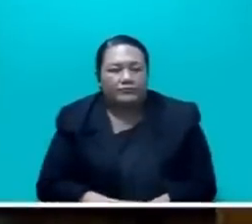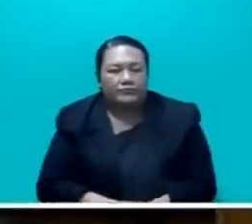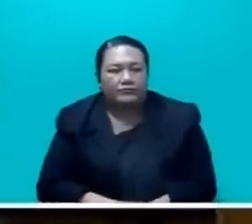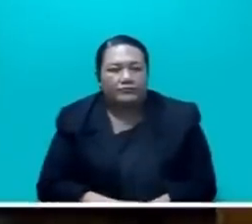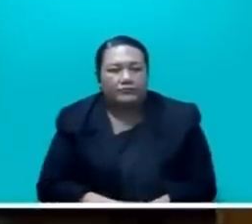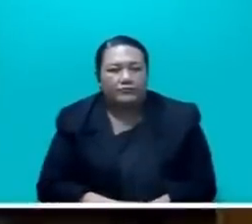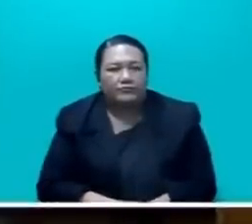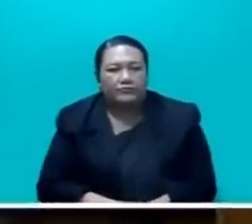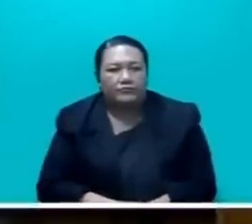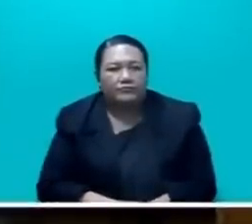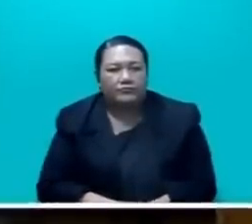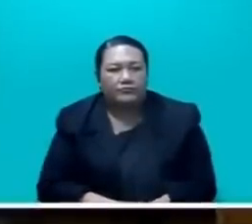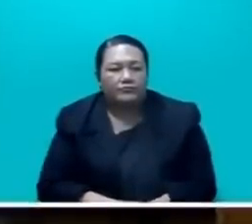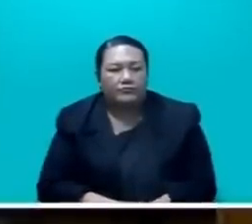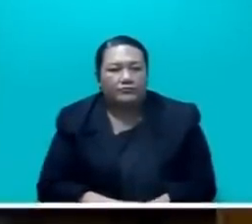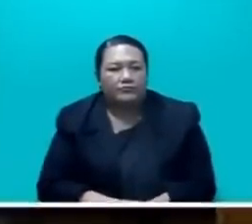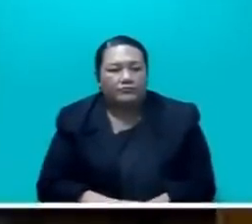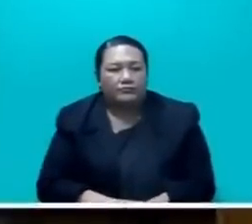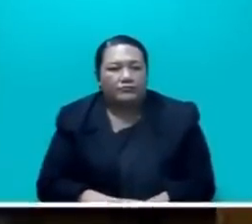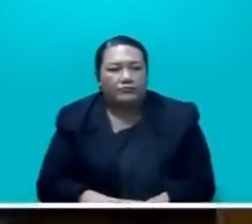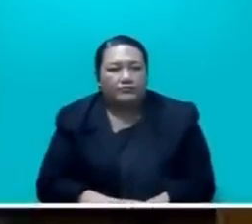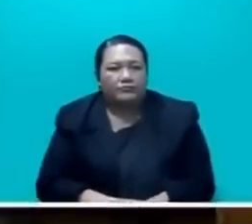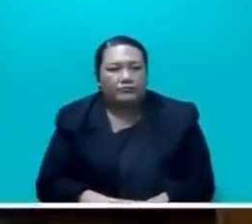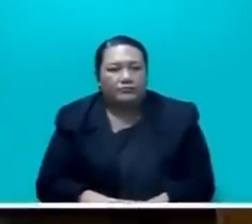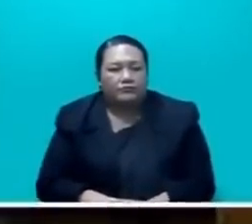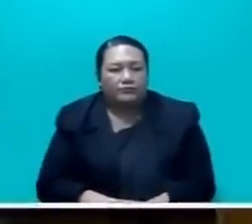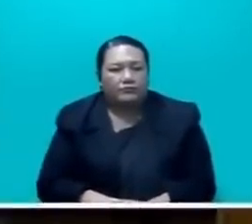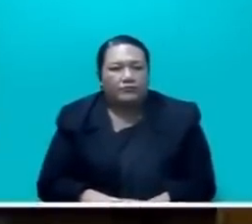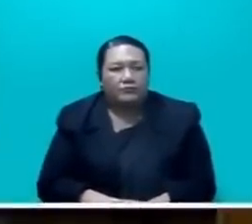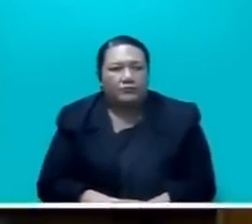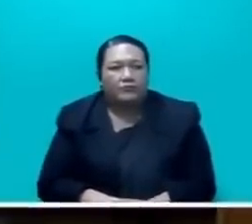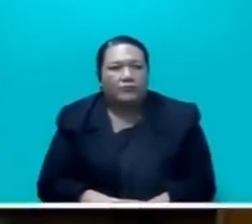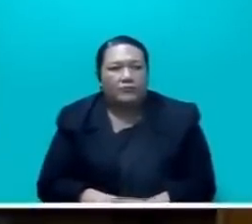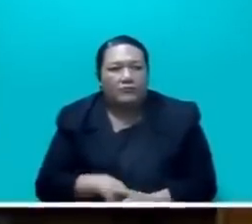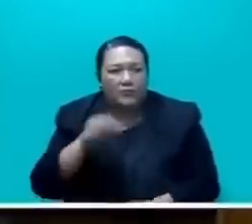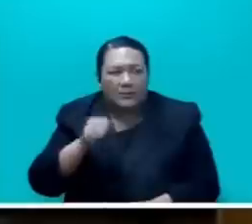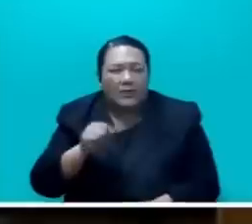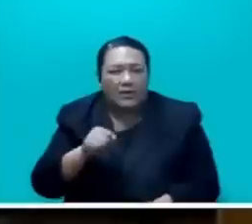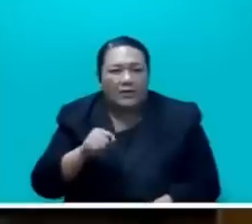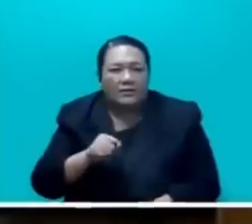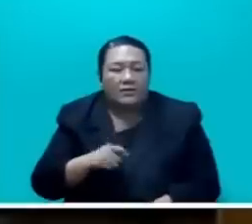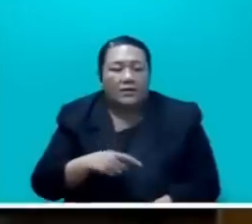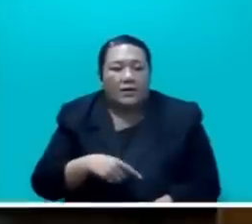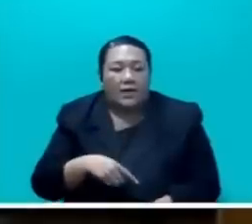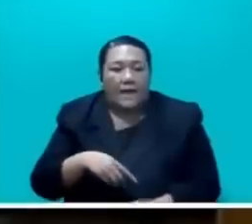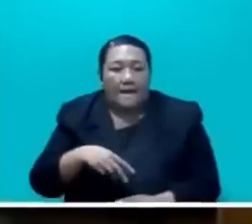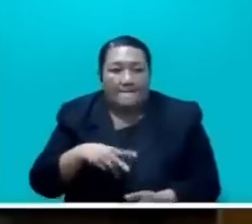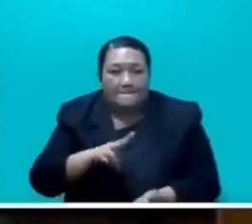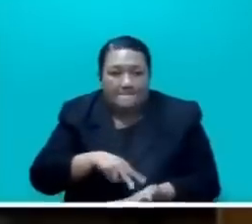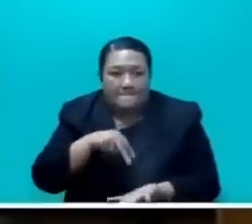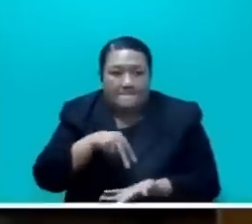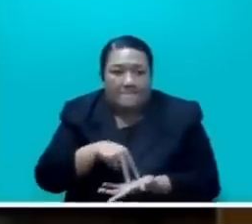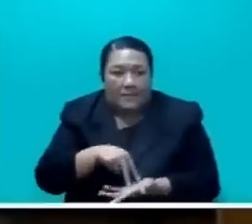I know, Mr. Speaker, sir, that I'm probably a lone voice on this side of the House.